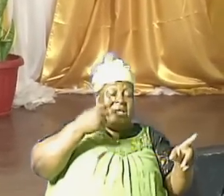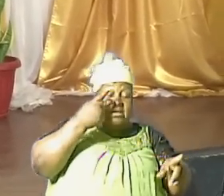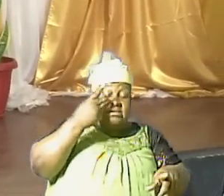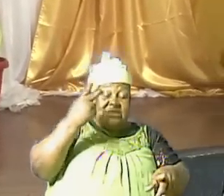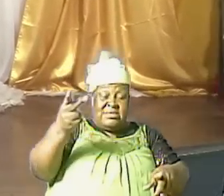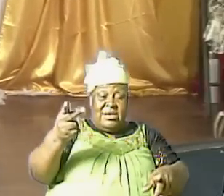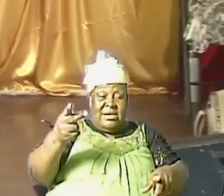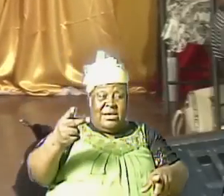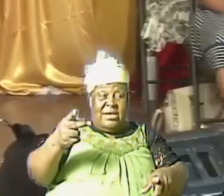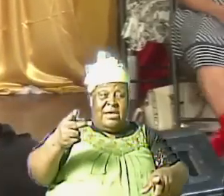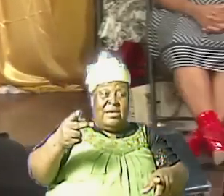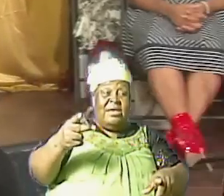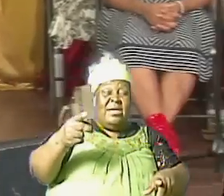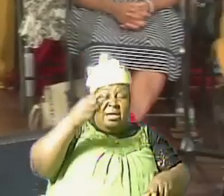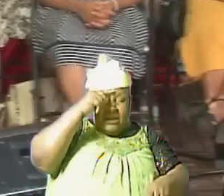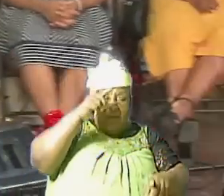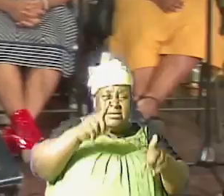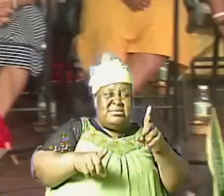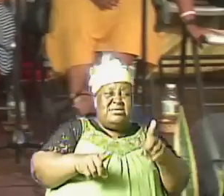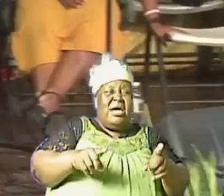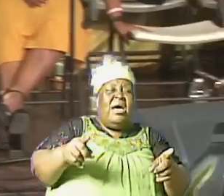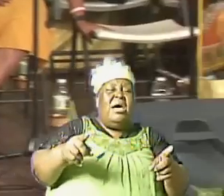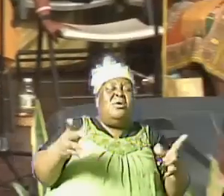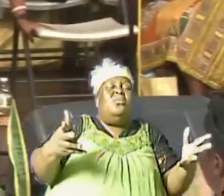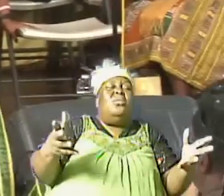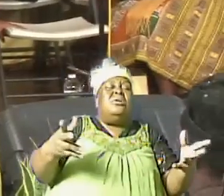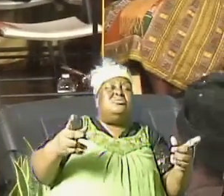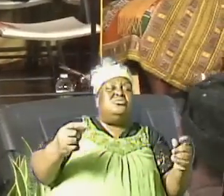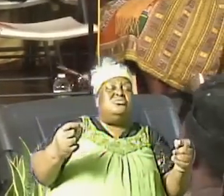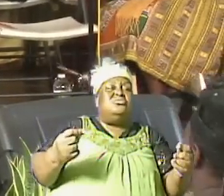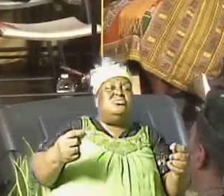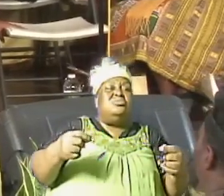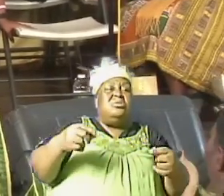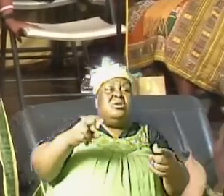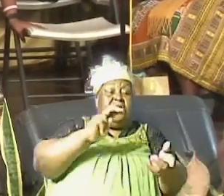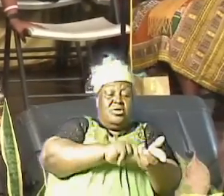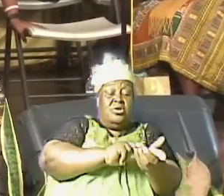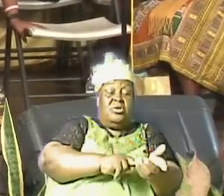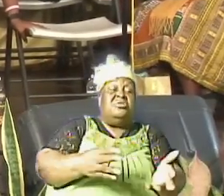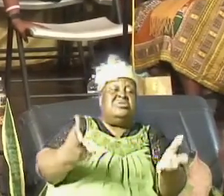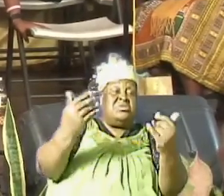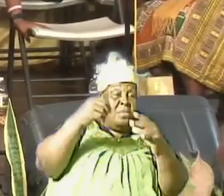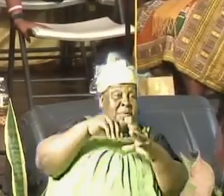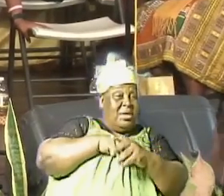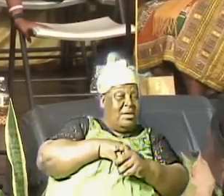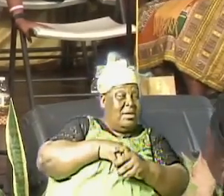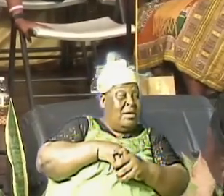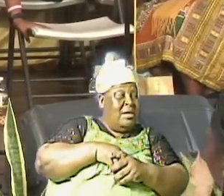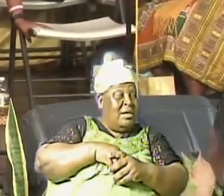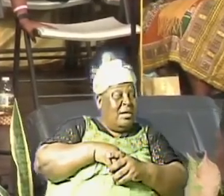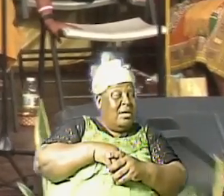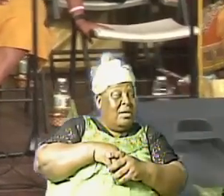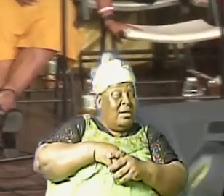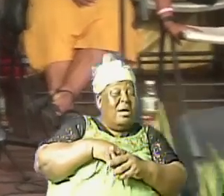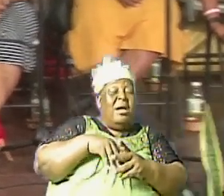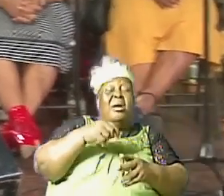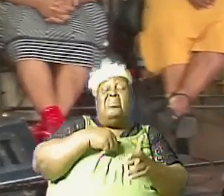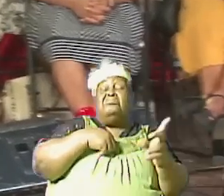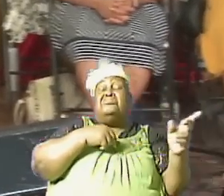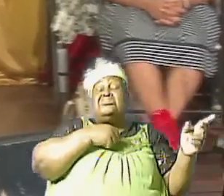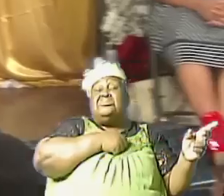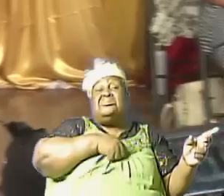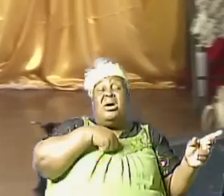for to see, to decide what I wanted to do. The nurse came in and she began to say, I'm